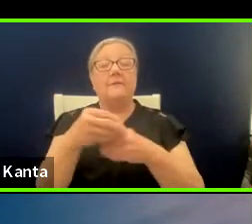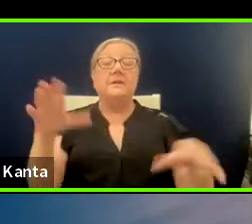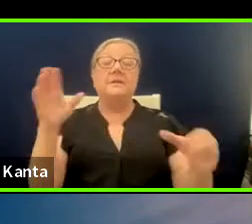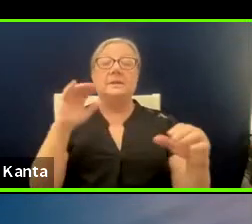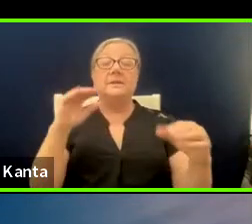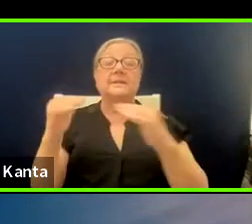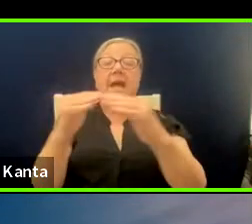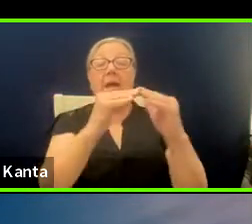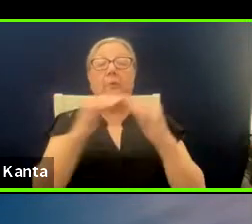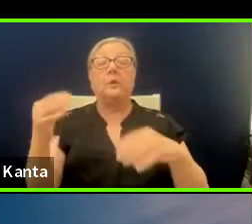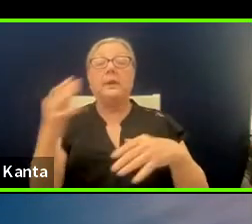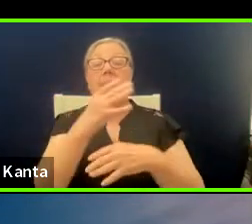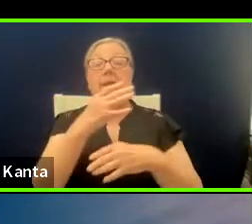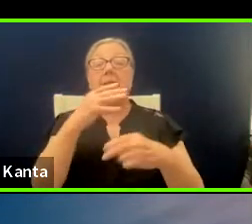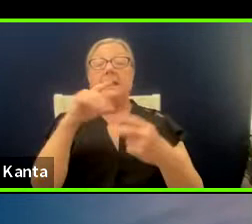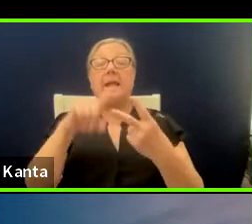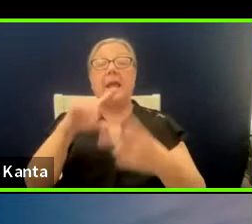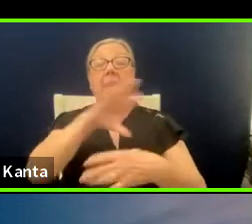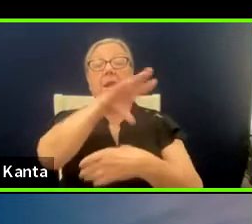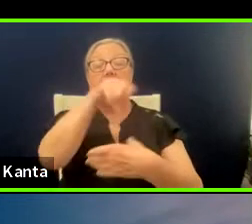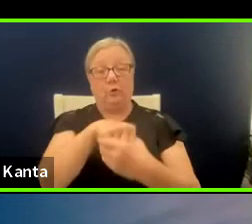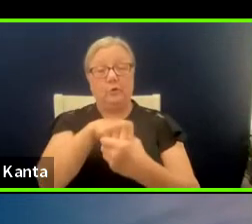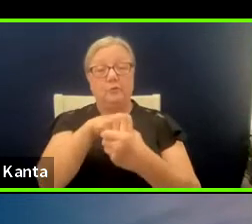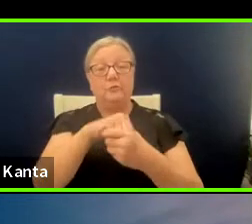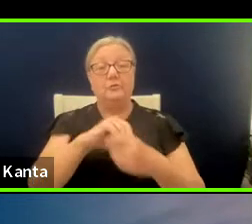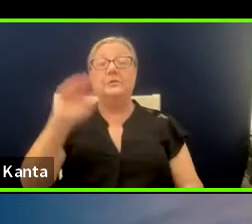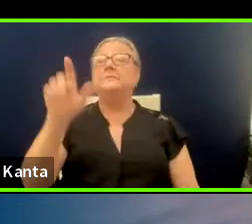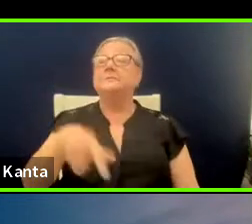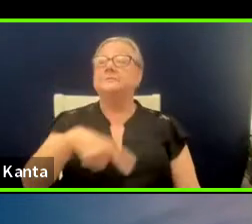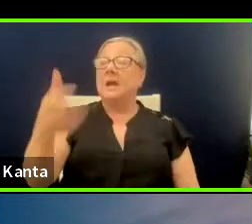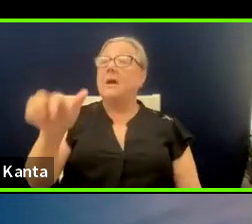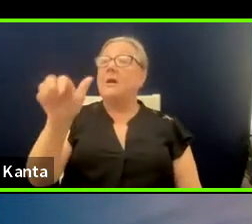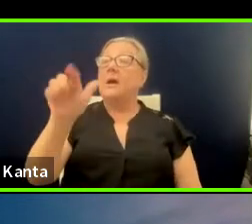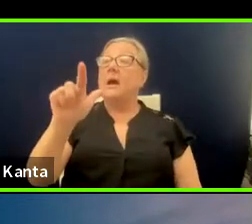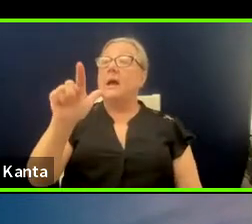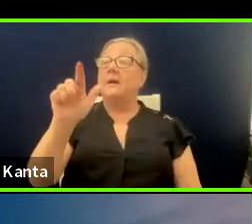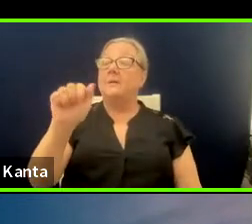Should I pass it to my director, Alicia Sojourner?